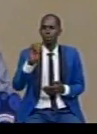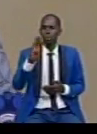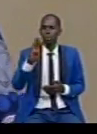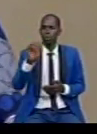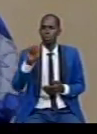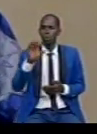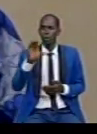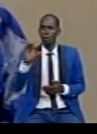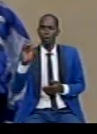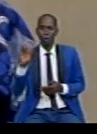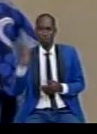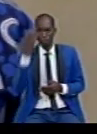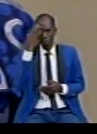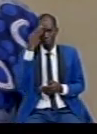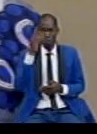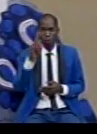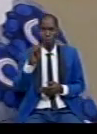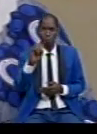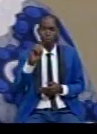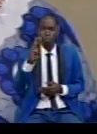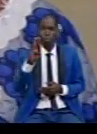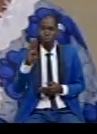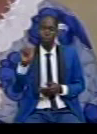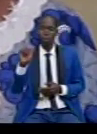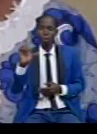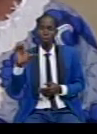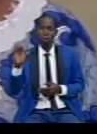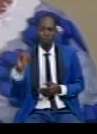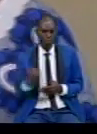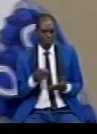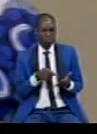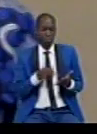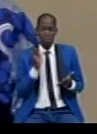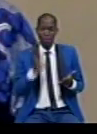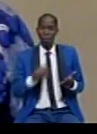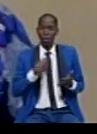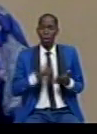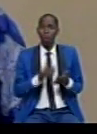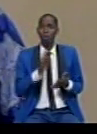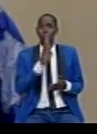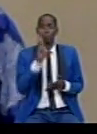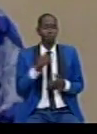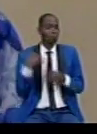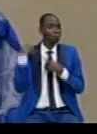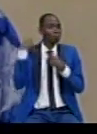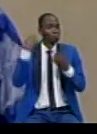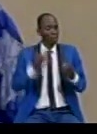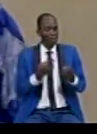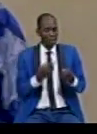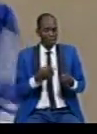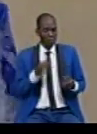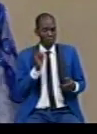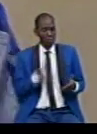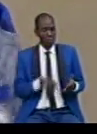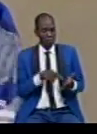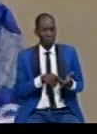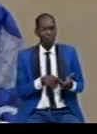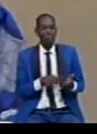this nonsense for all these years? What are you? I said, okay, if you have power over me,